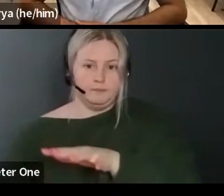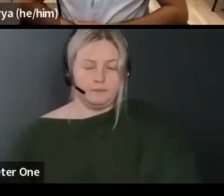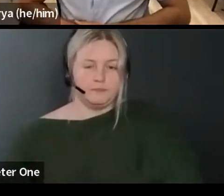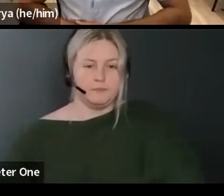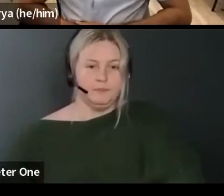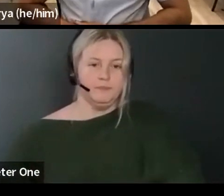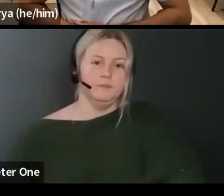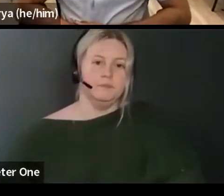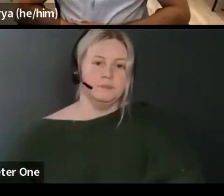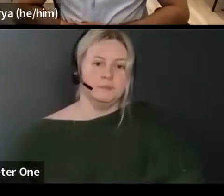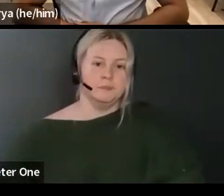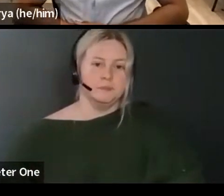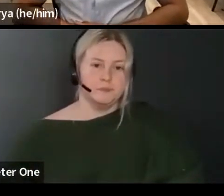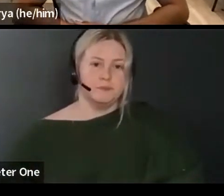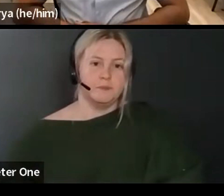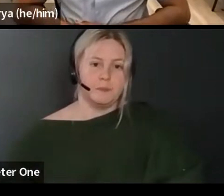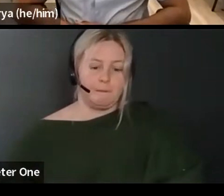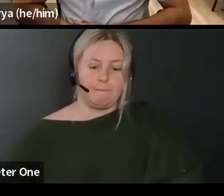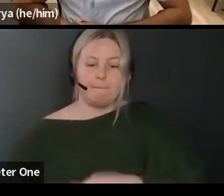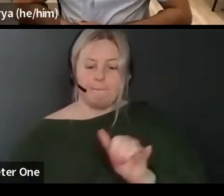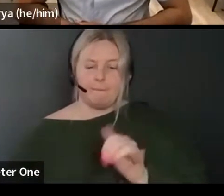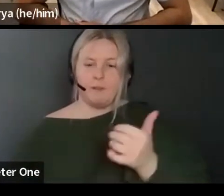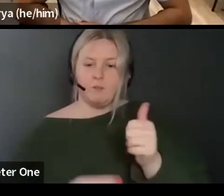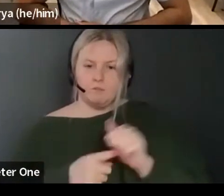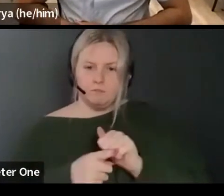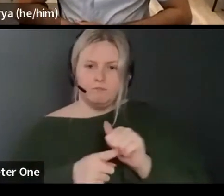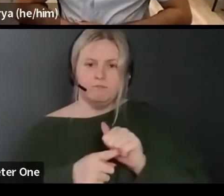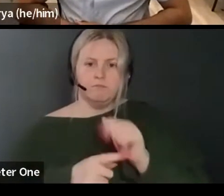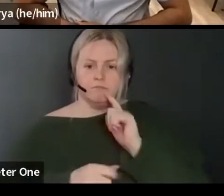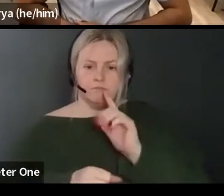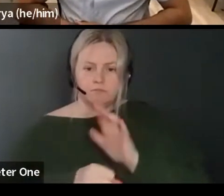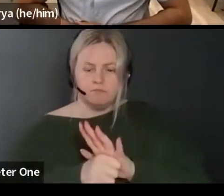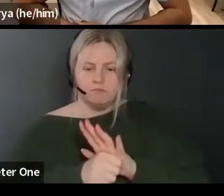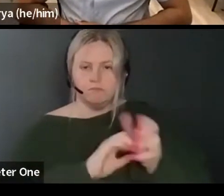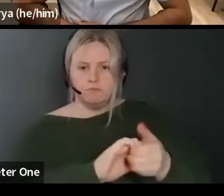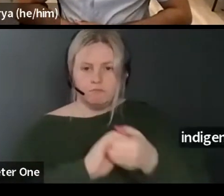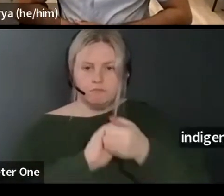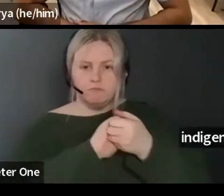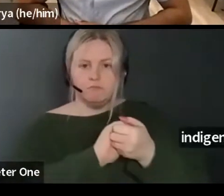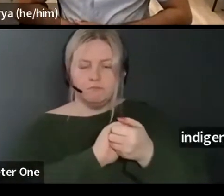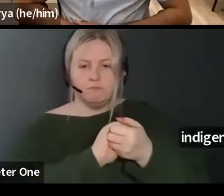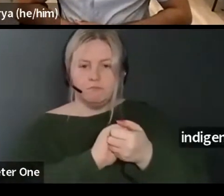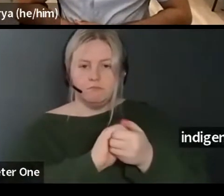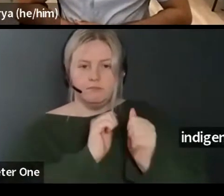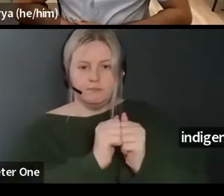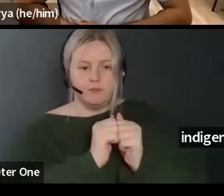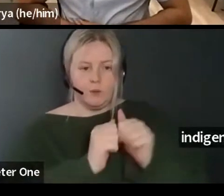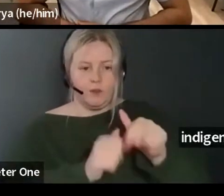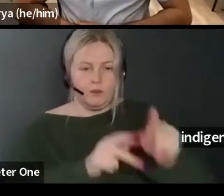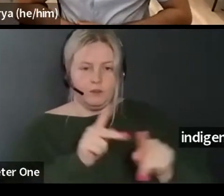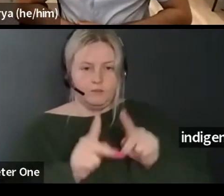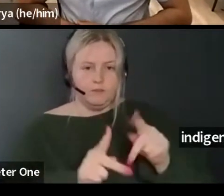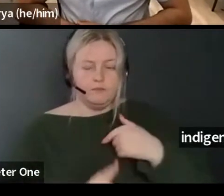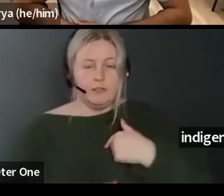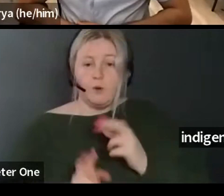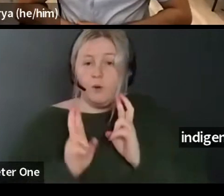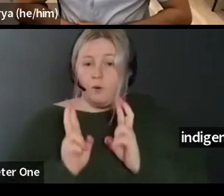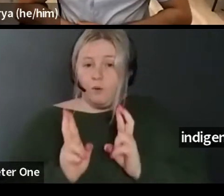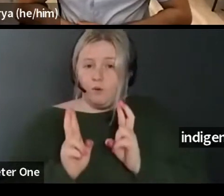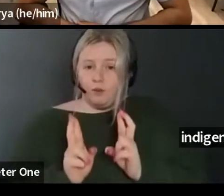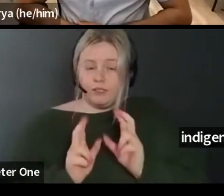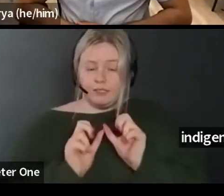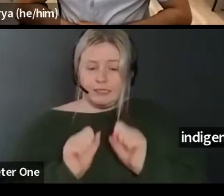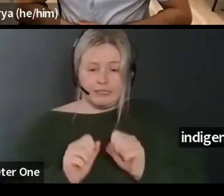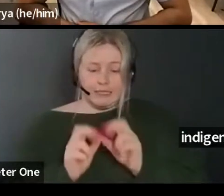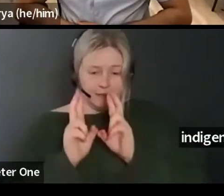and to really practice being in solidarity with those peoples. And with that too, I hope I can kind of very delicately and